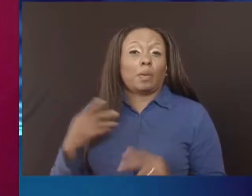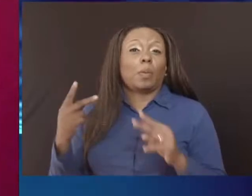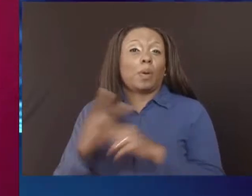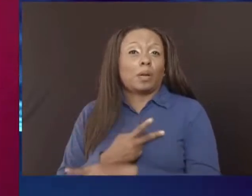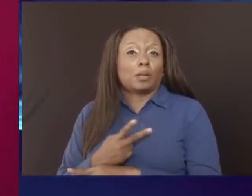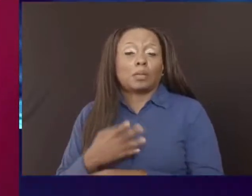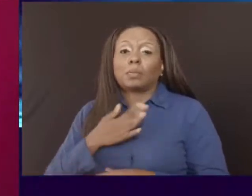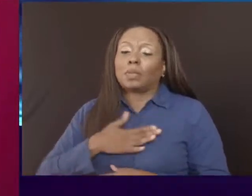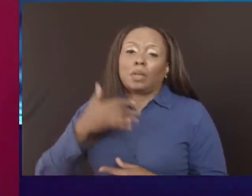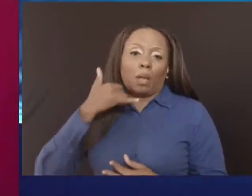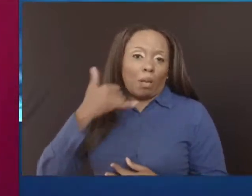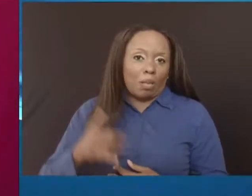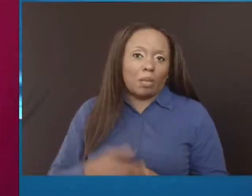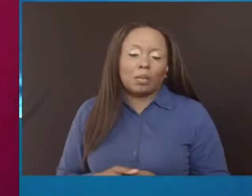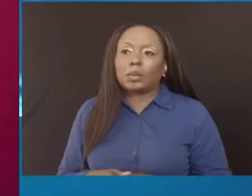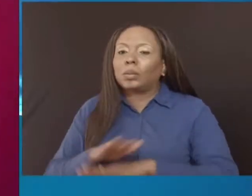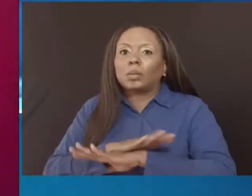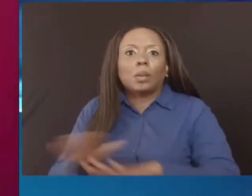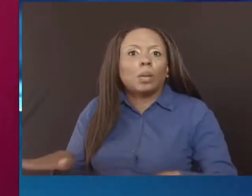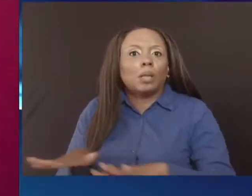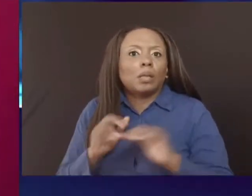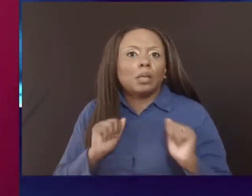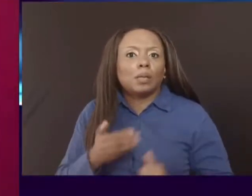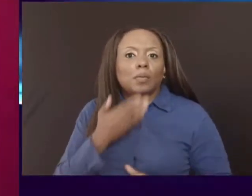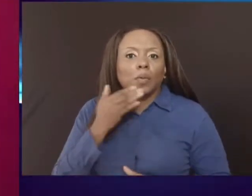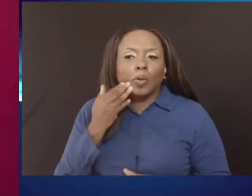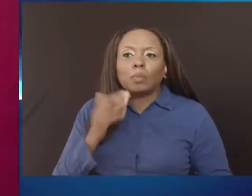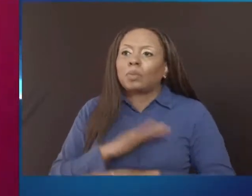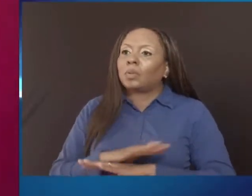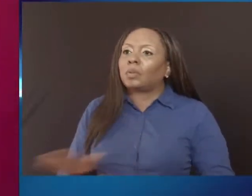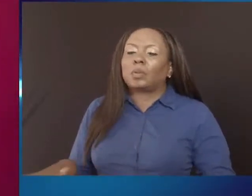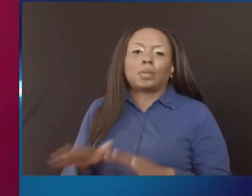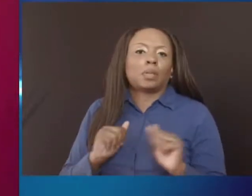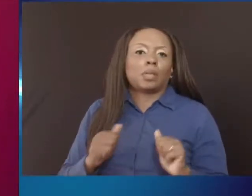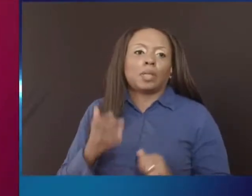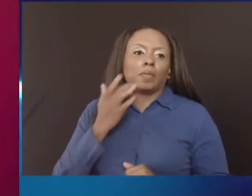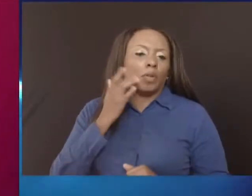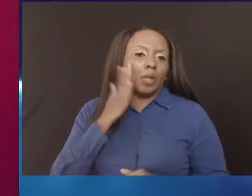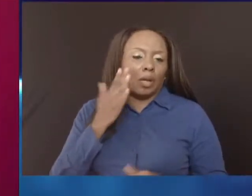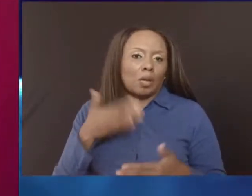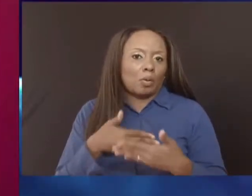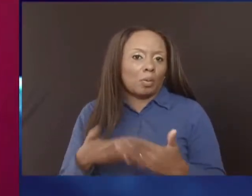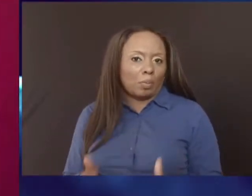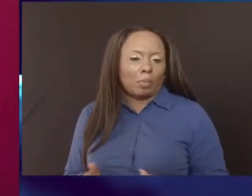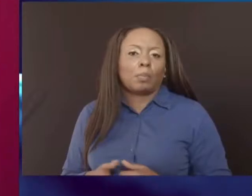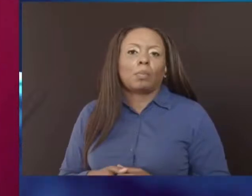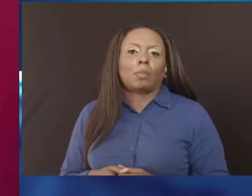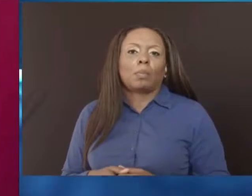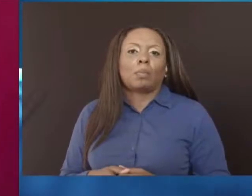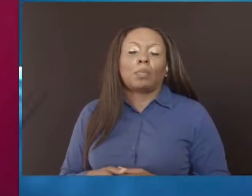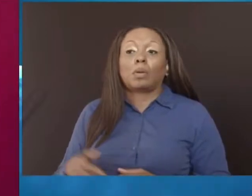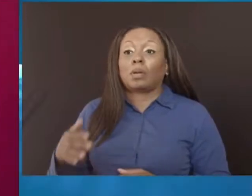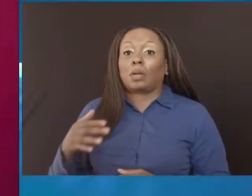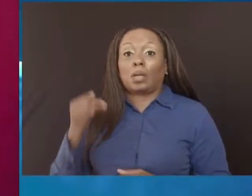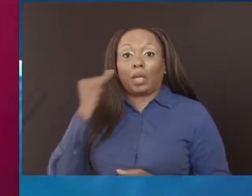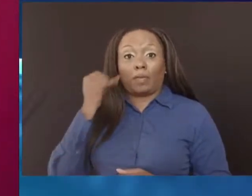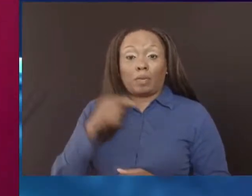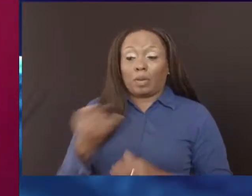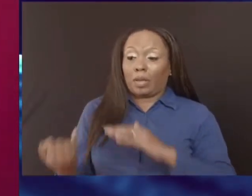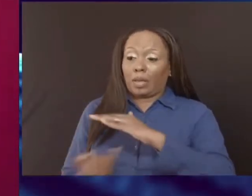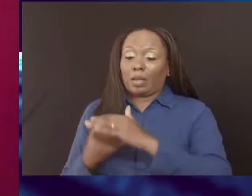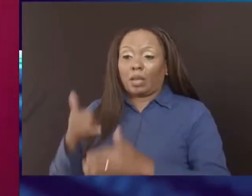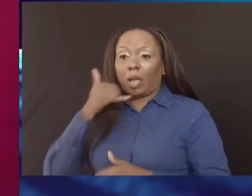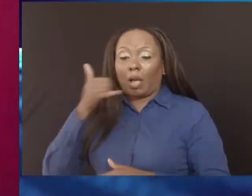know. We don't want you leaving your home or your hotel room if you're in isolation. We need you to call one of the emergency